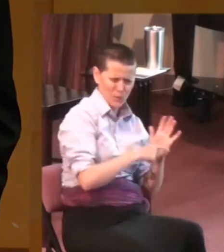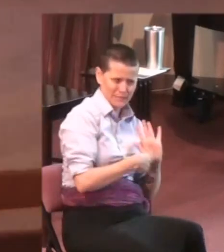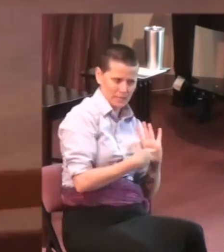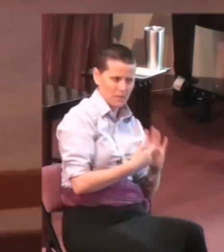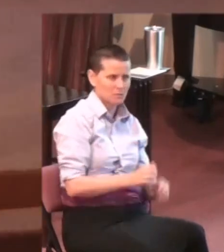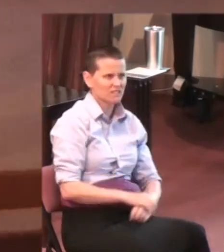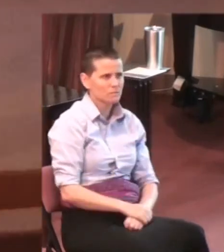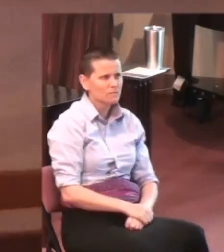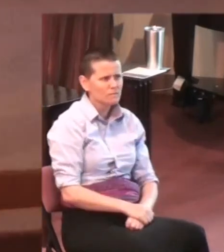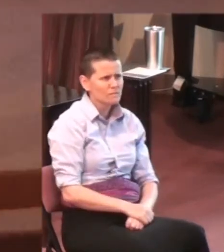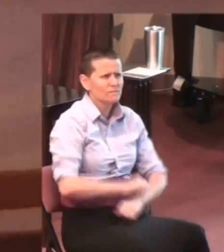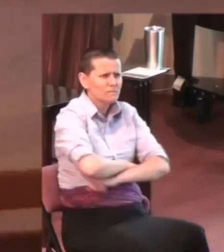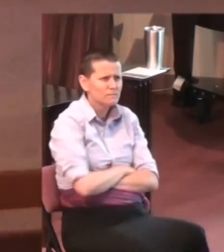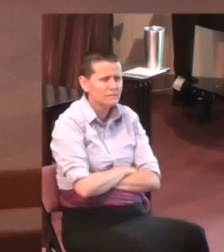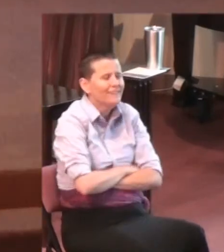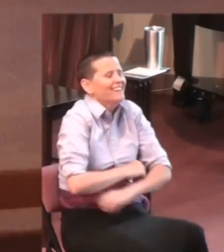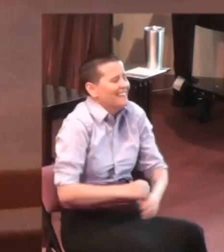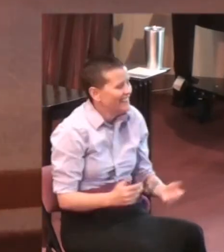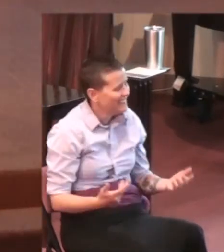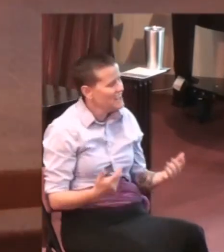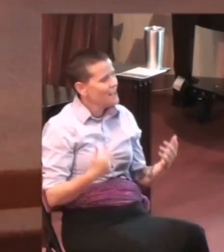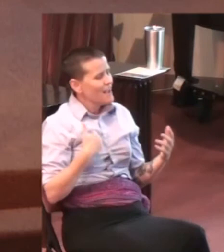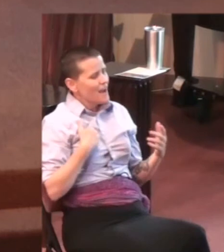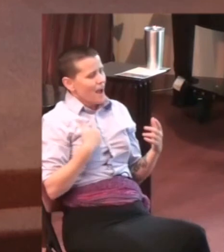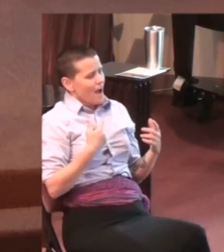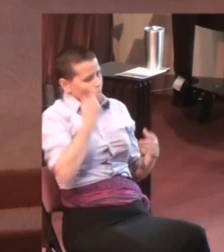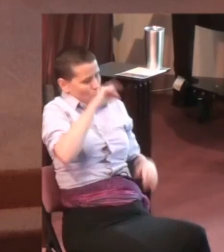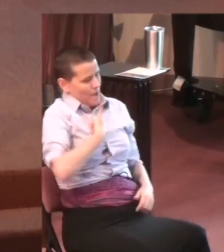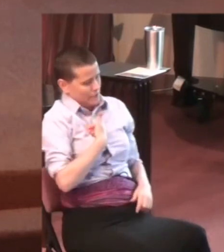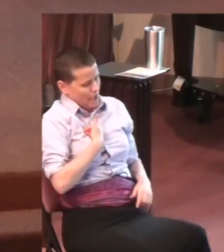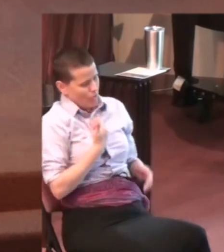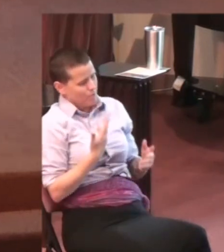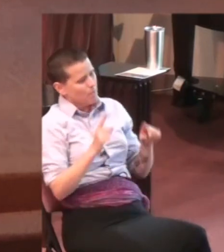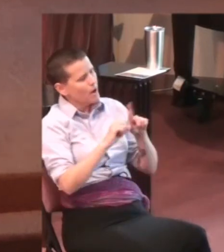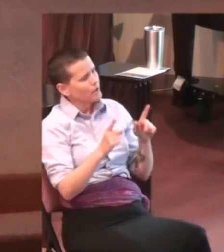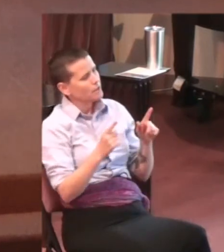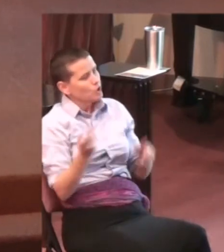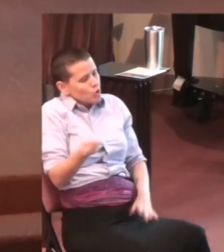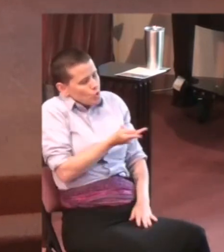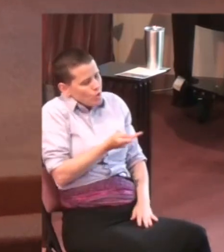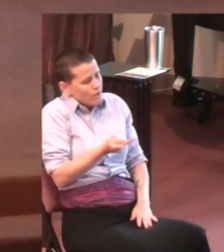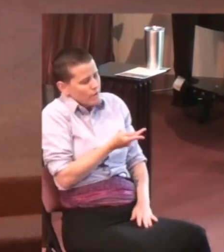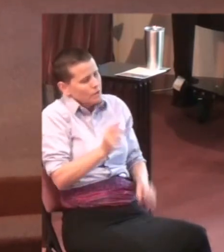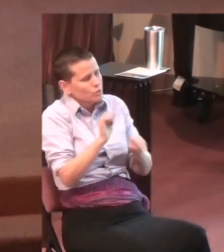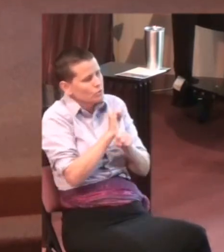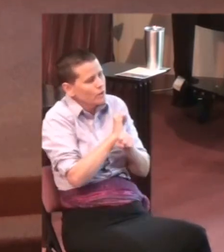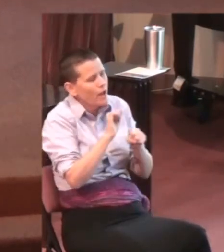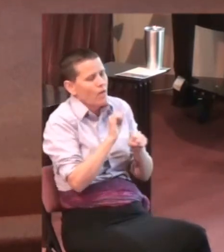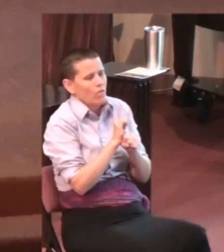You know what I'm talking about? But we're bringing all things together, and it takes